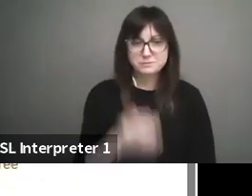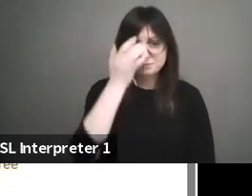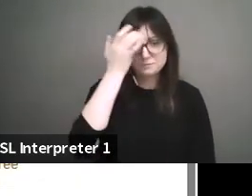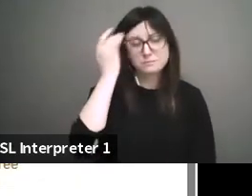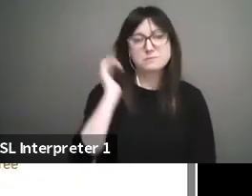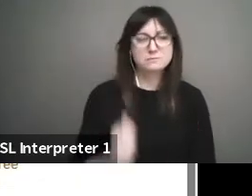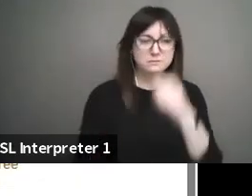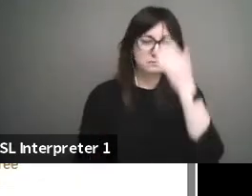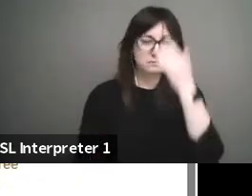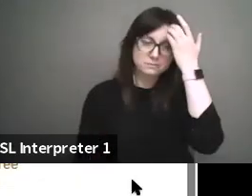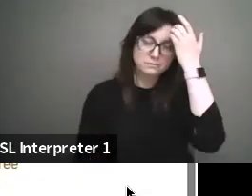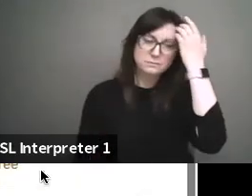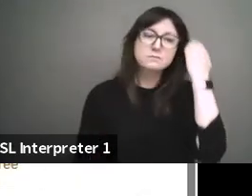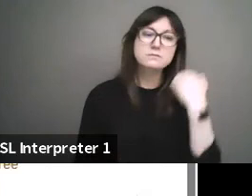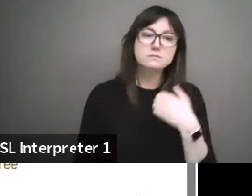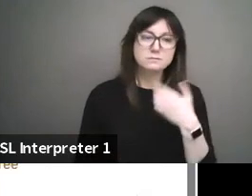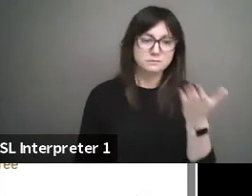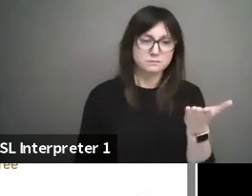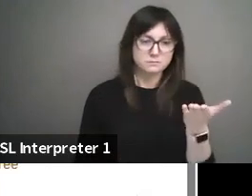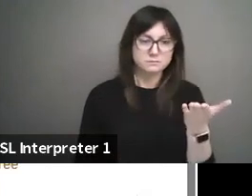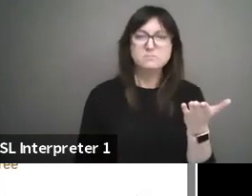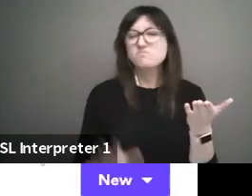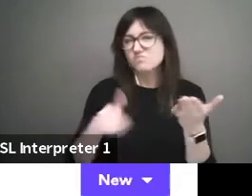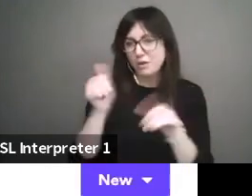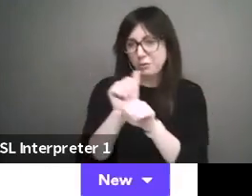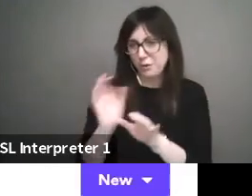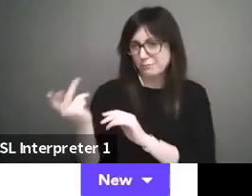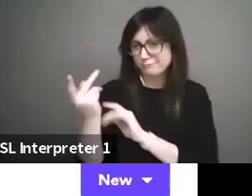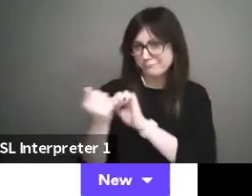So for example, this is just obviously a colleague of mine, but